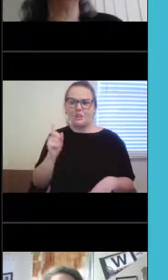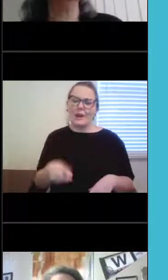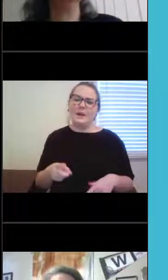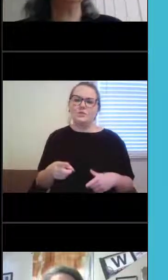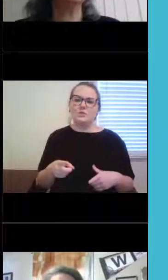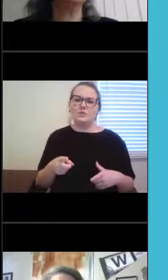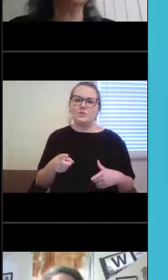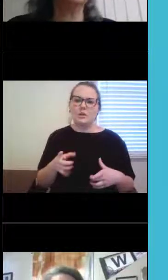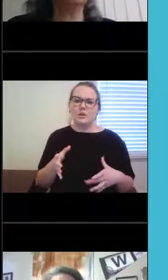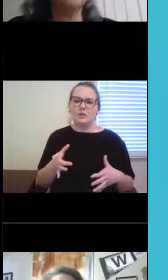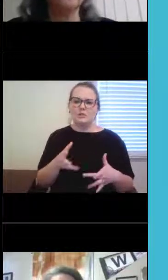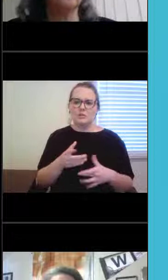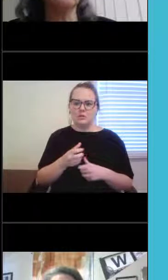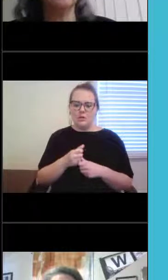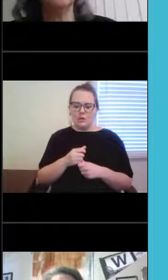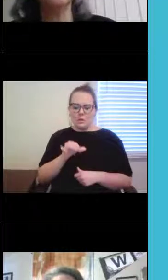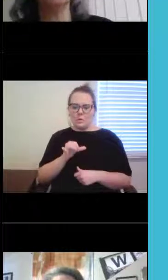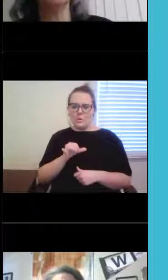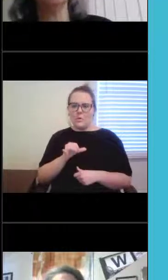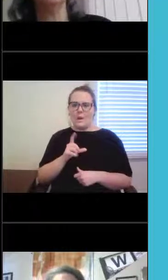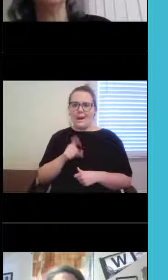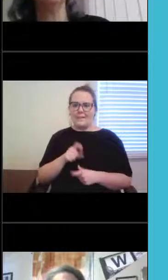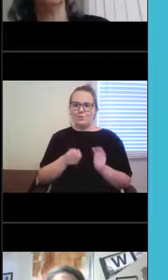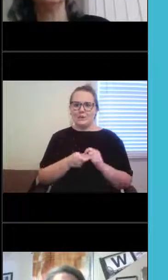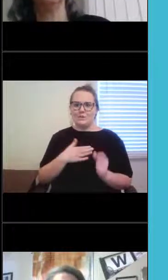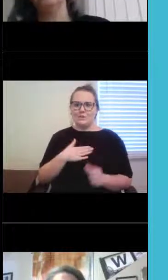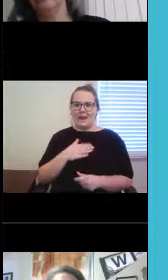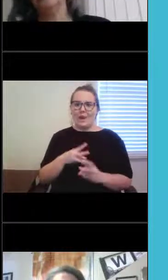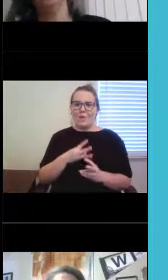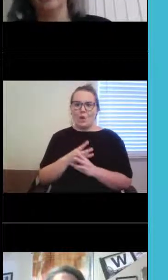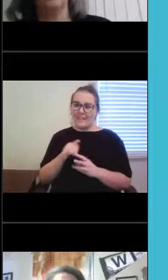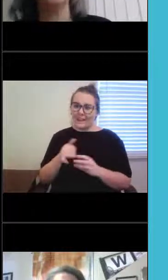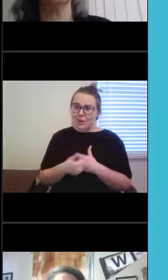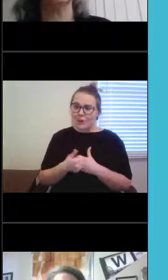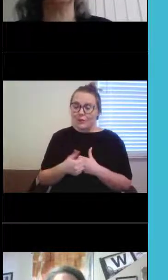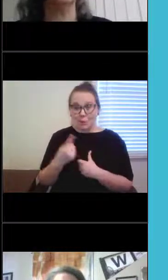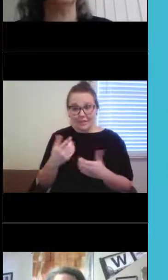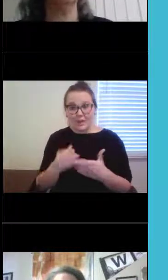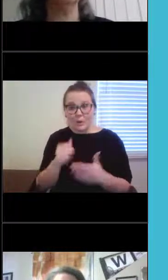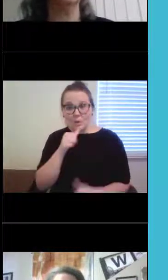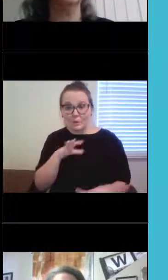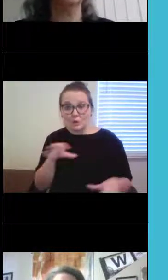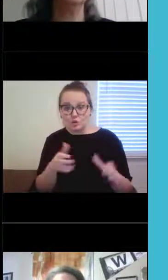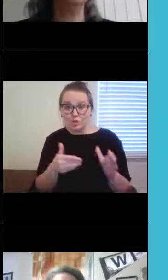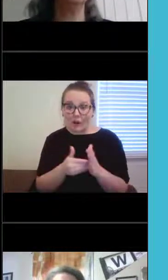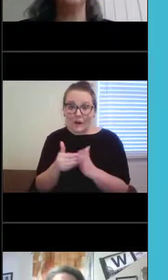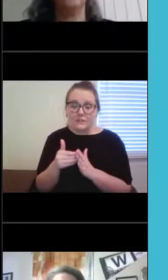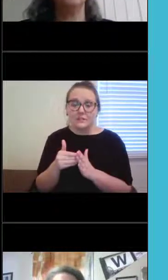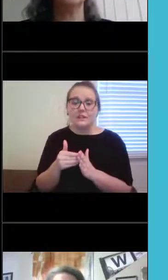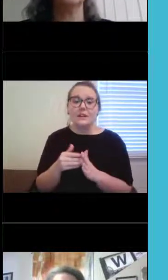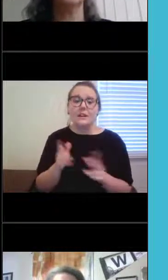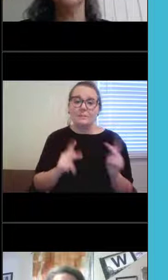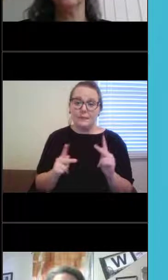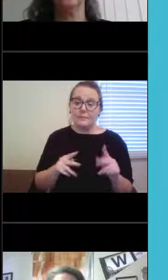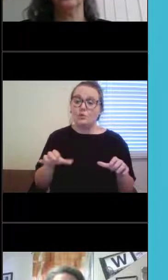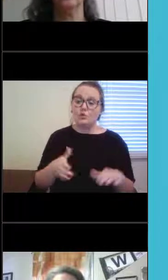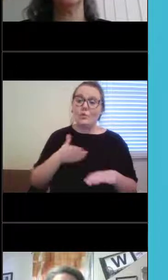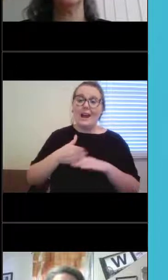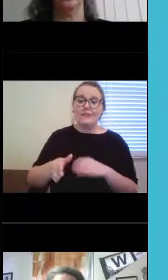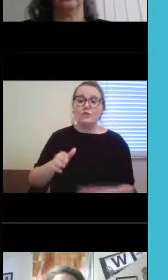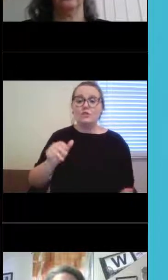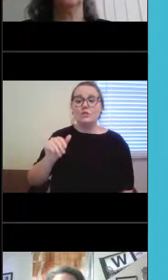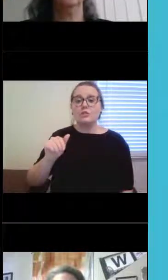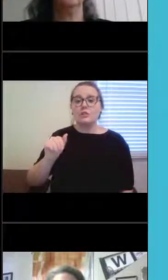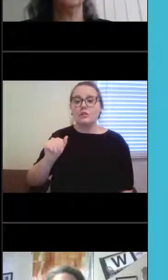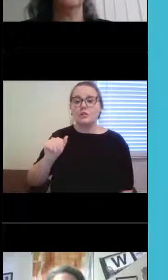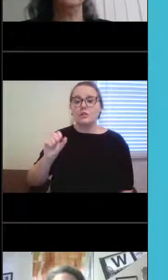world in is really harmful. And one of the things that women do a lot, right? And people do after assault as a reaction